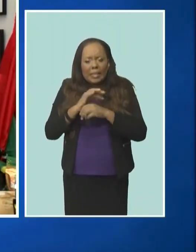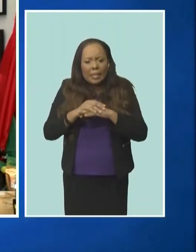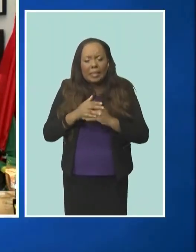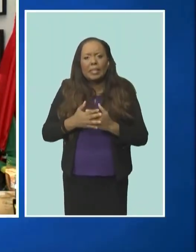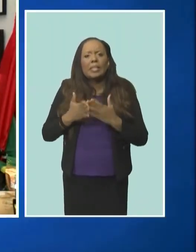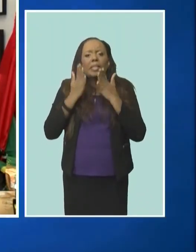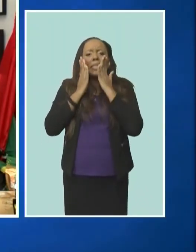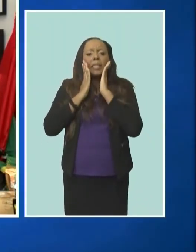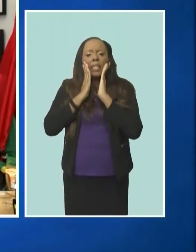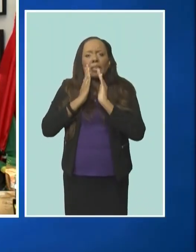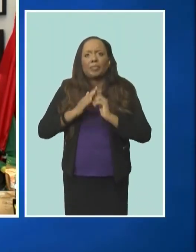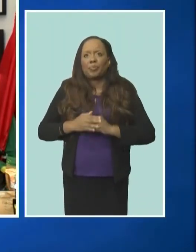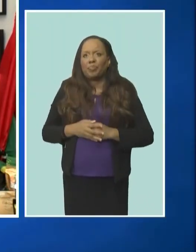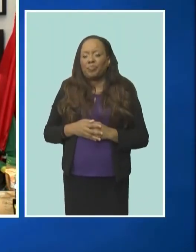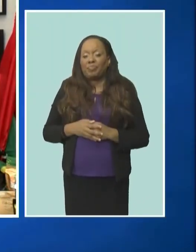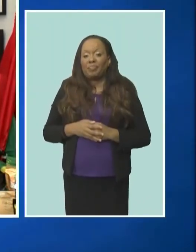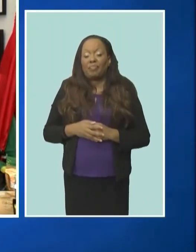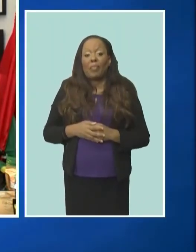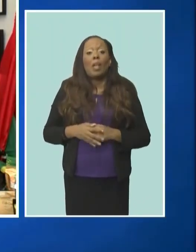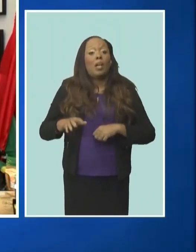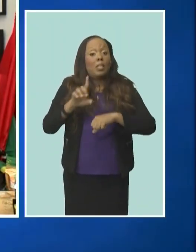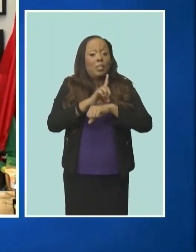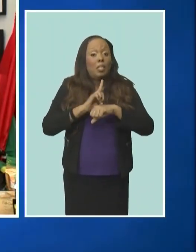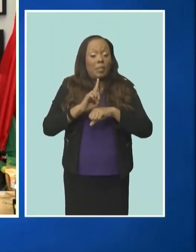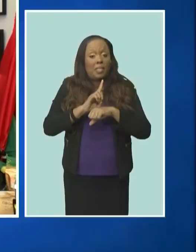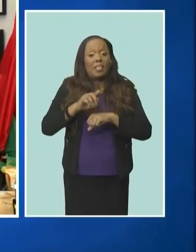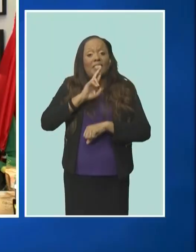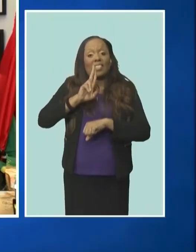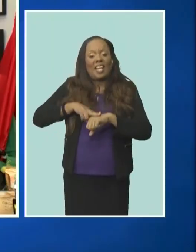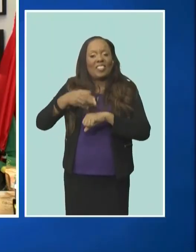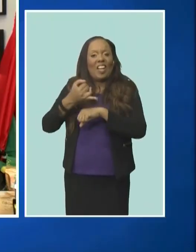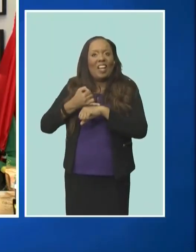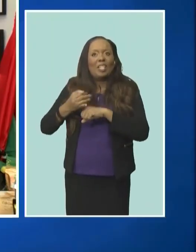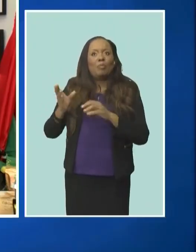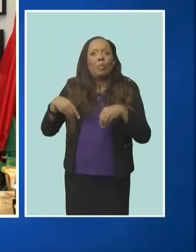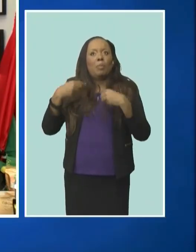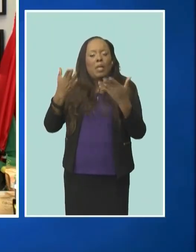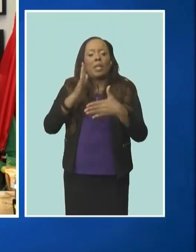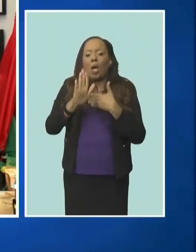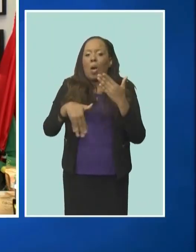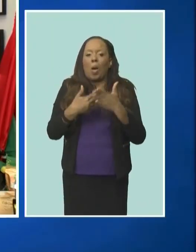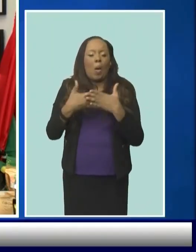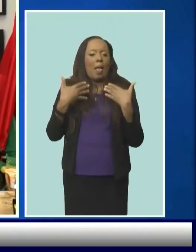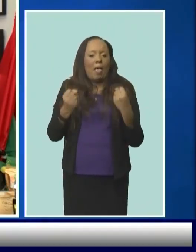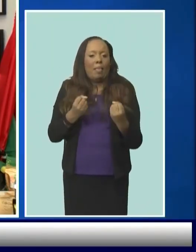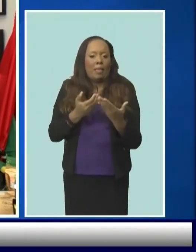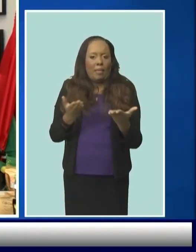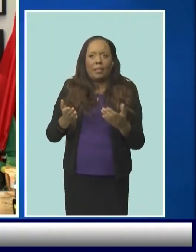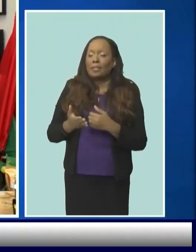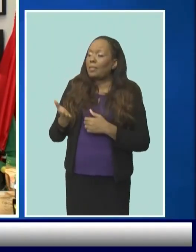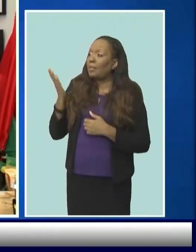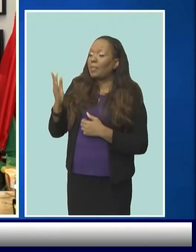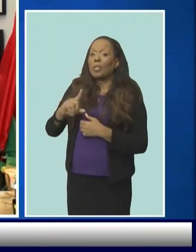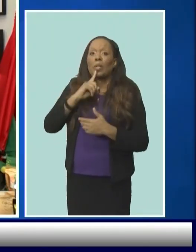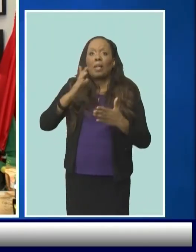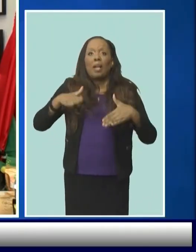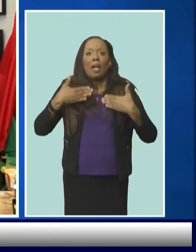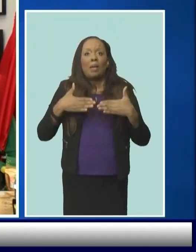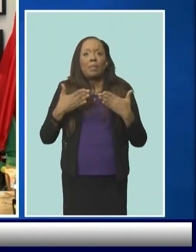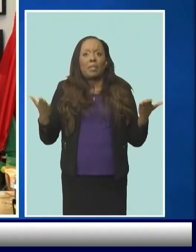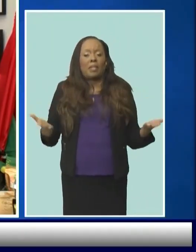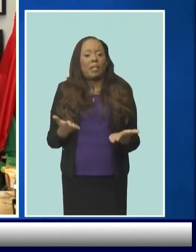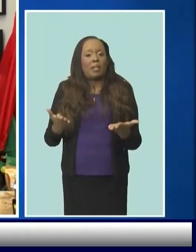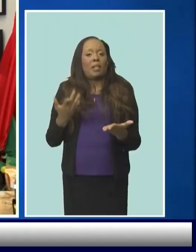says Dominica, the nature island of the Caribbean, is promoting everything healthy. We're happy to be in Barbados for Carifesta, the